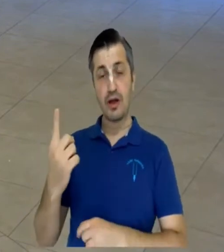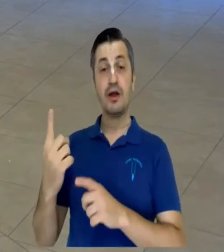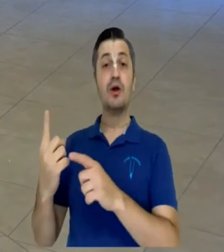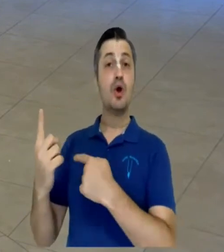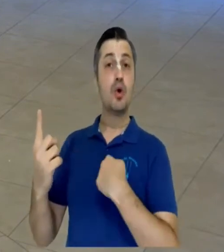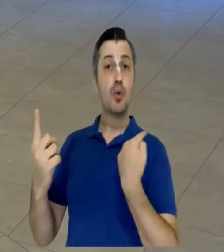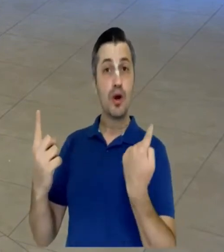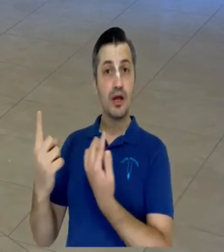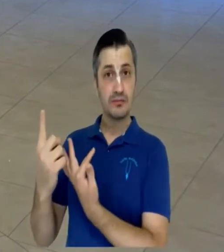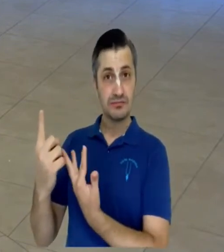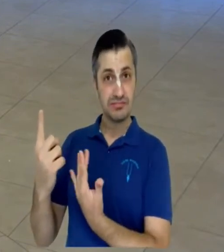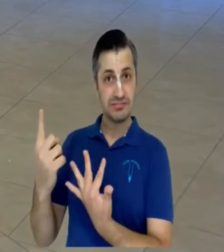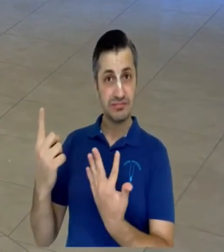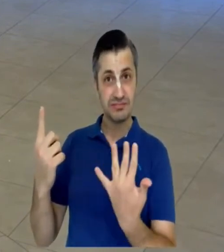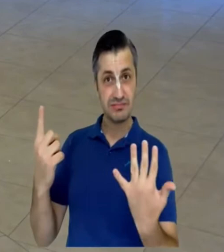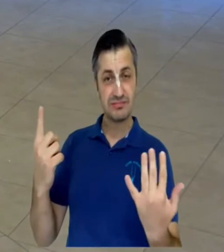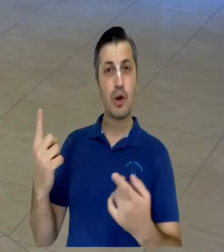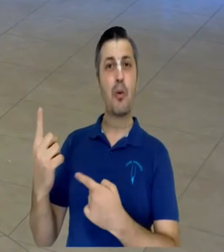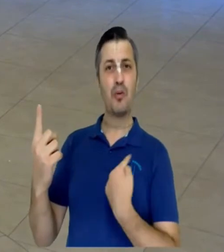these many